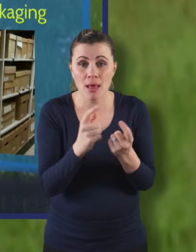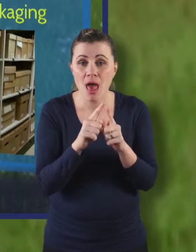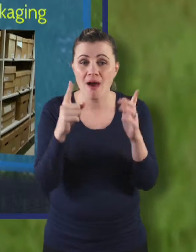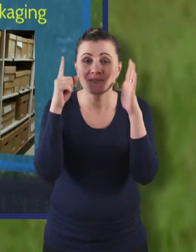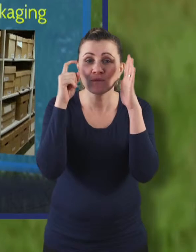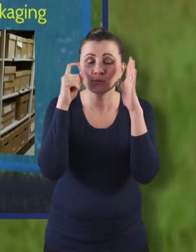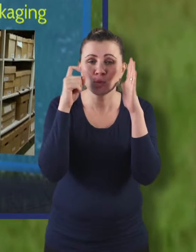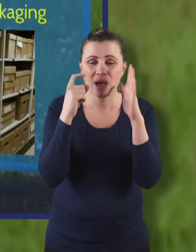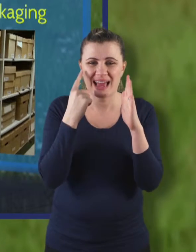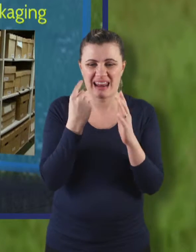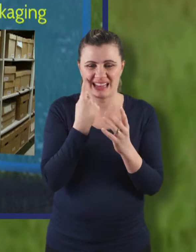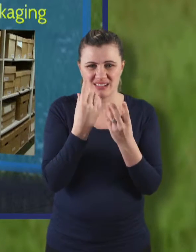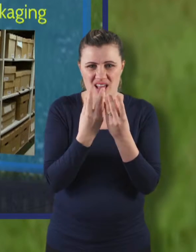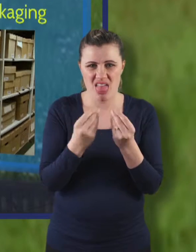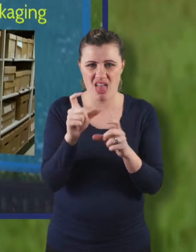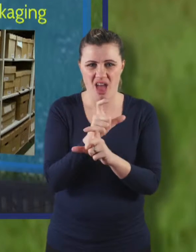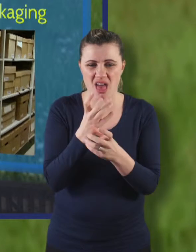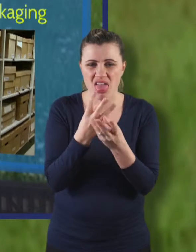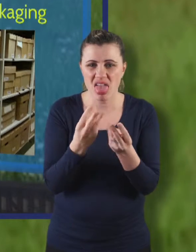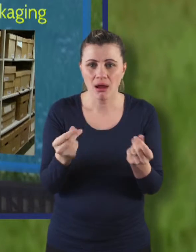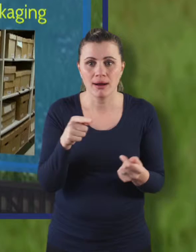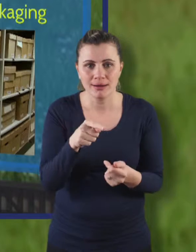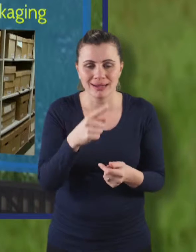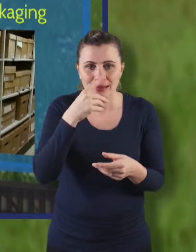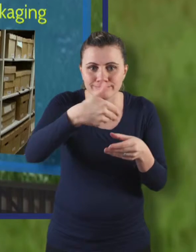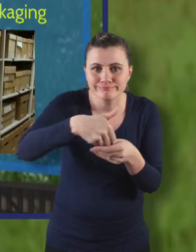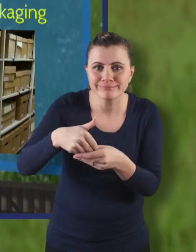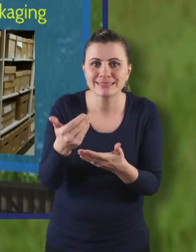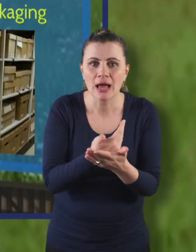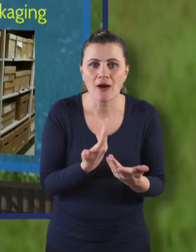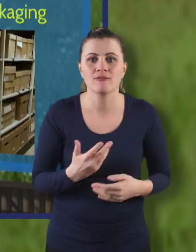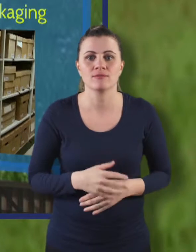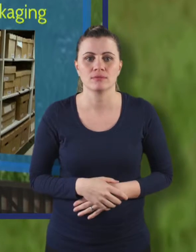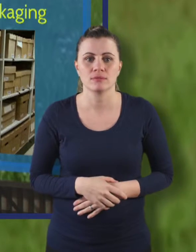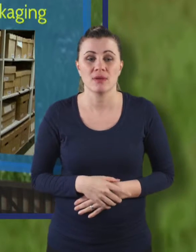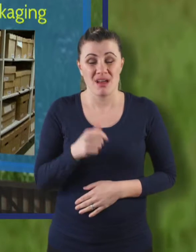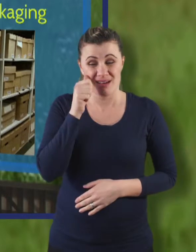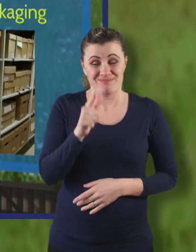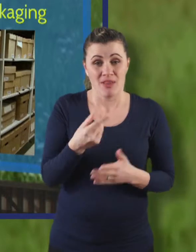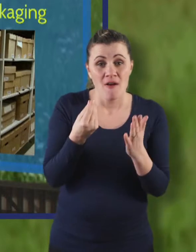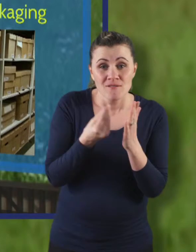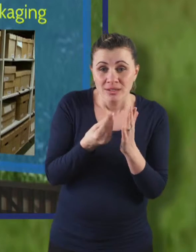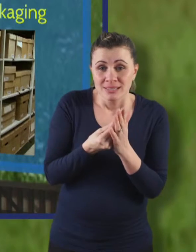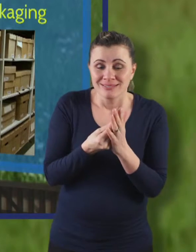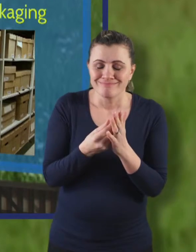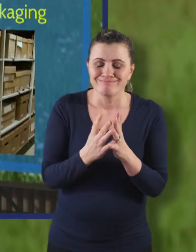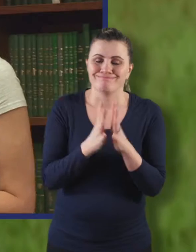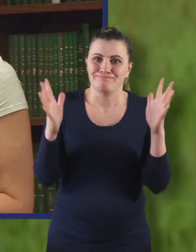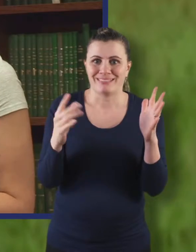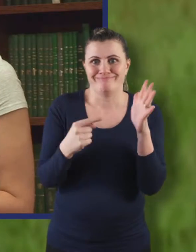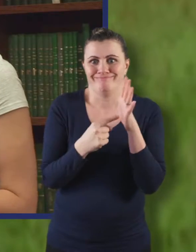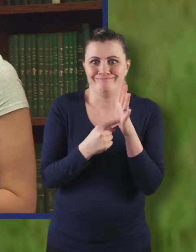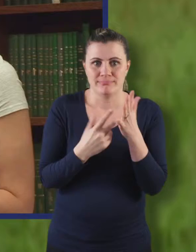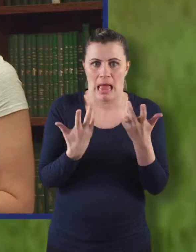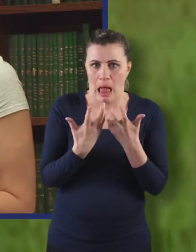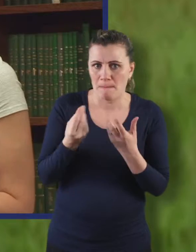that actually funding is quite a big issue and that you may not have the money to be able to do repackaging using these specialist supplies. We